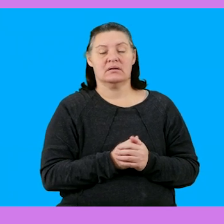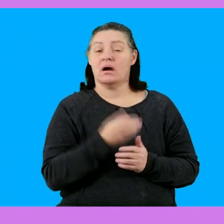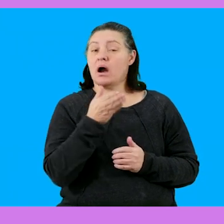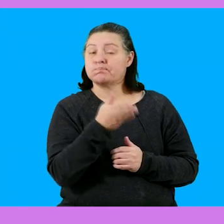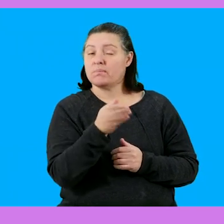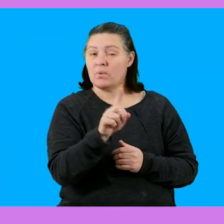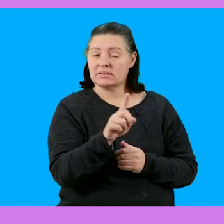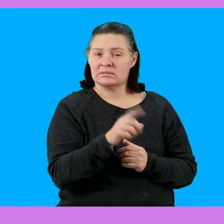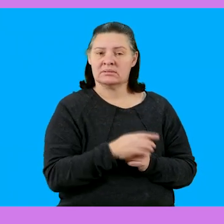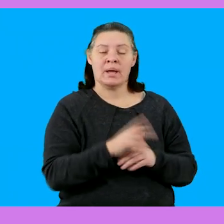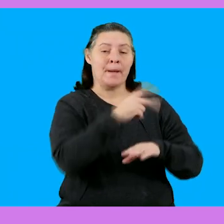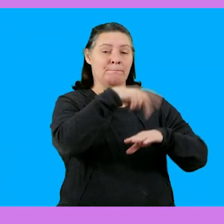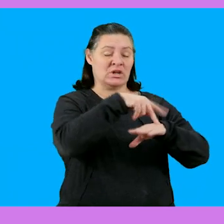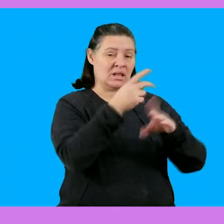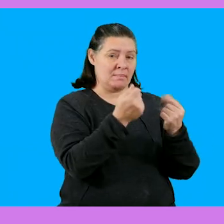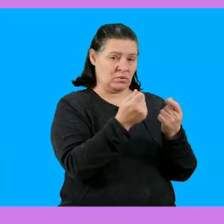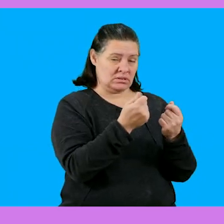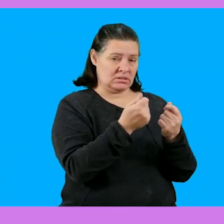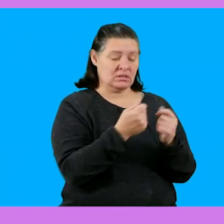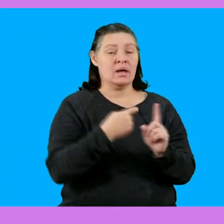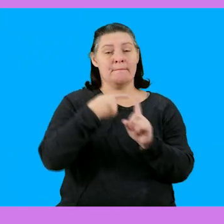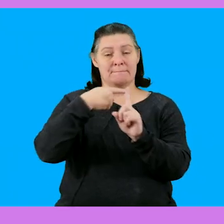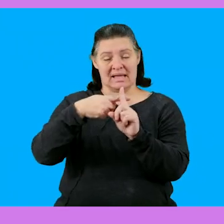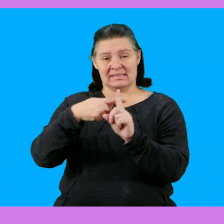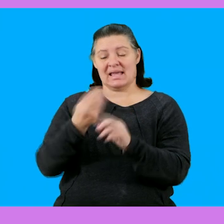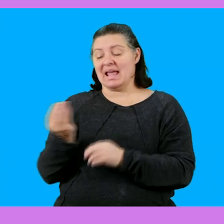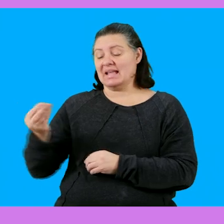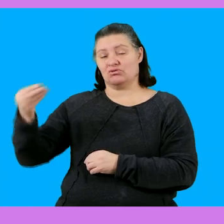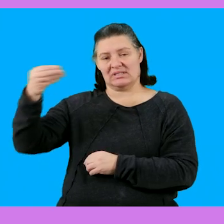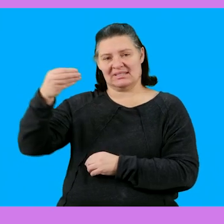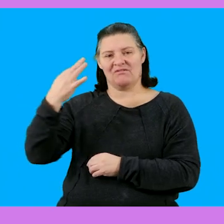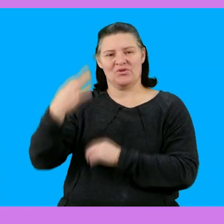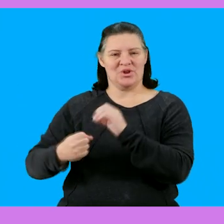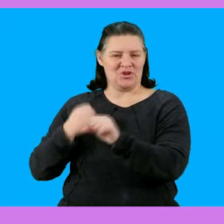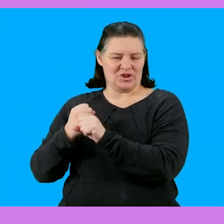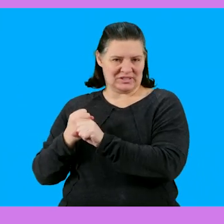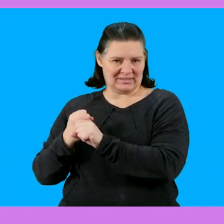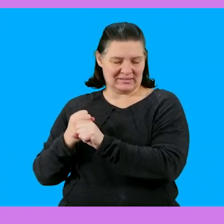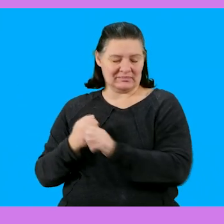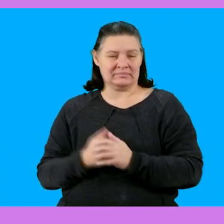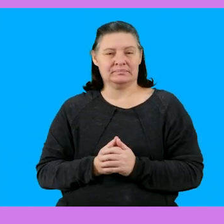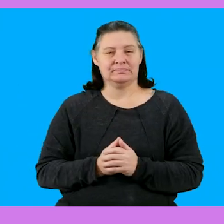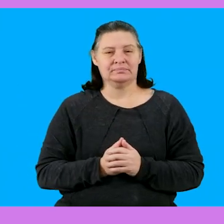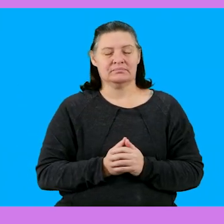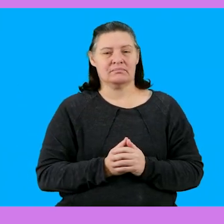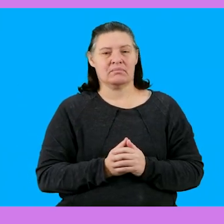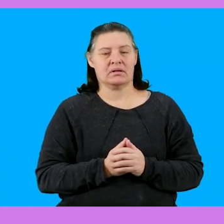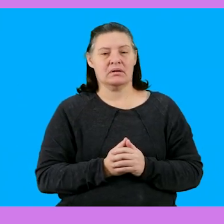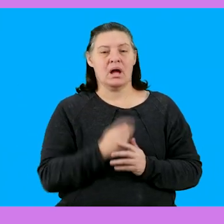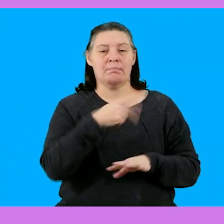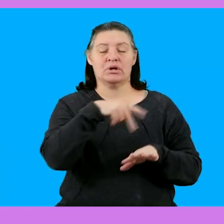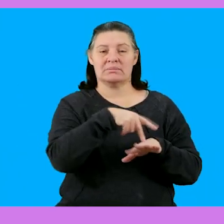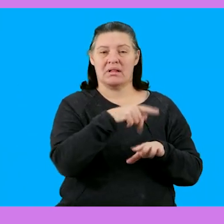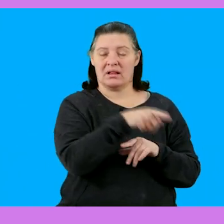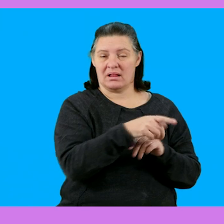consist of? It will consist of the principal amount plus the interest that they earned on this investment. So what is